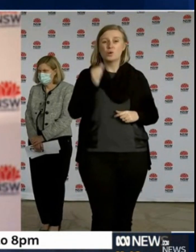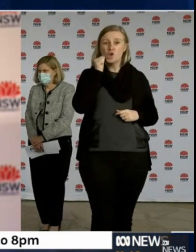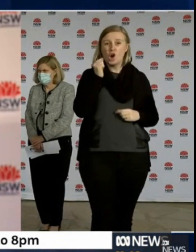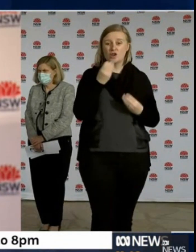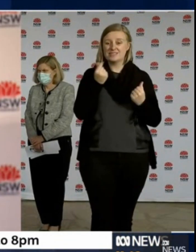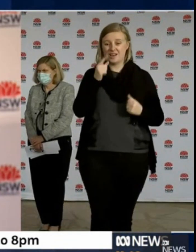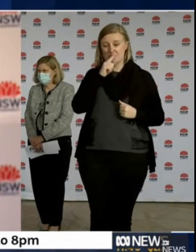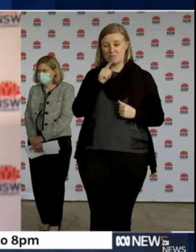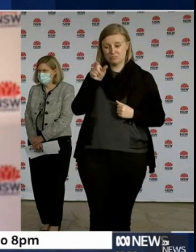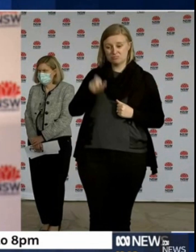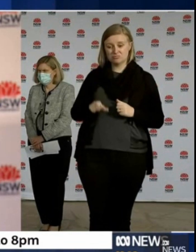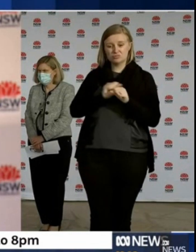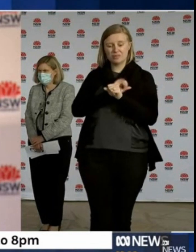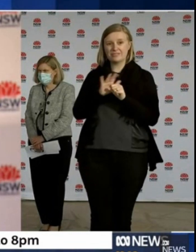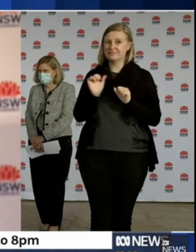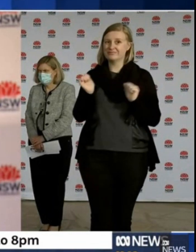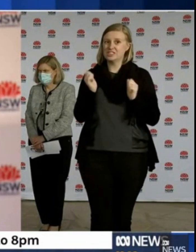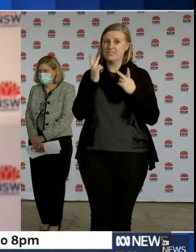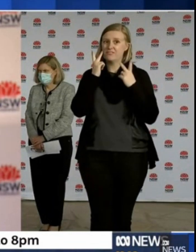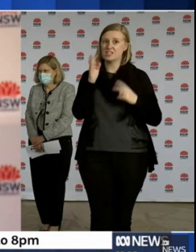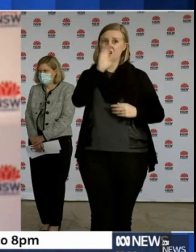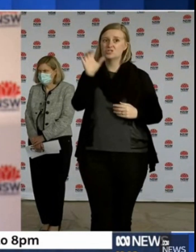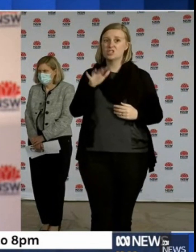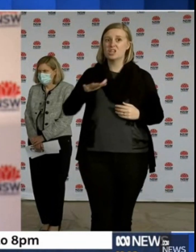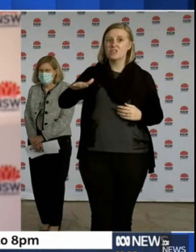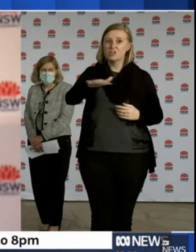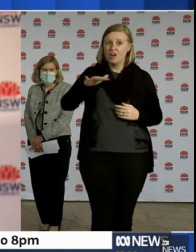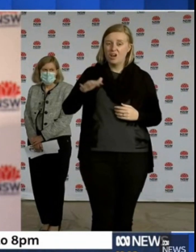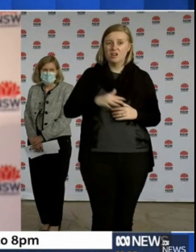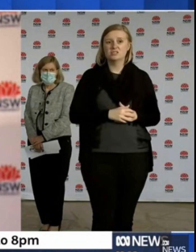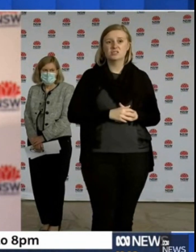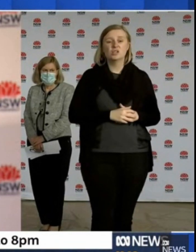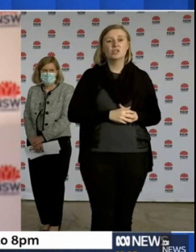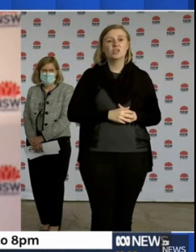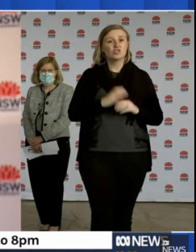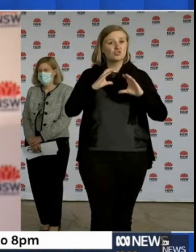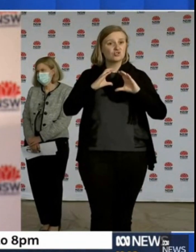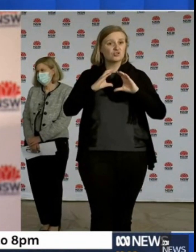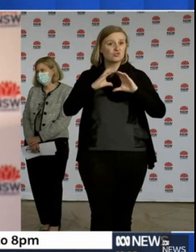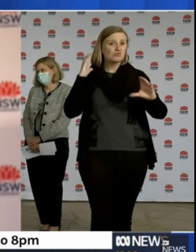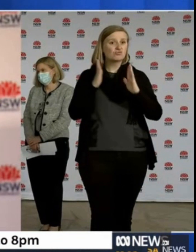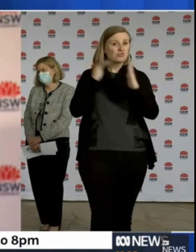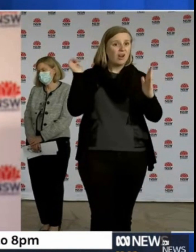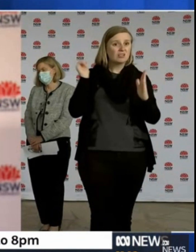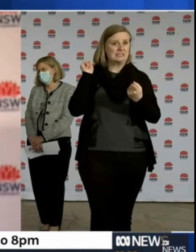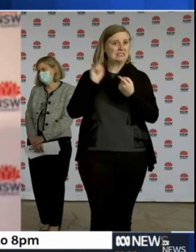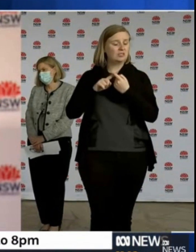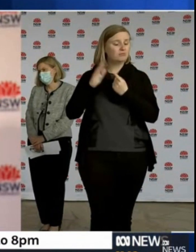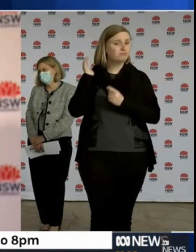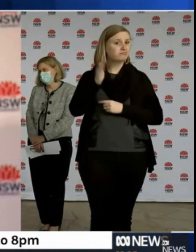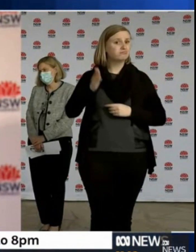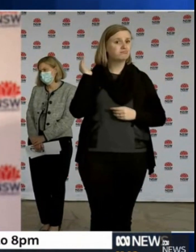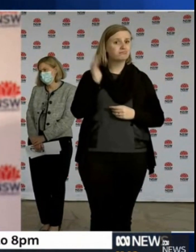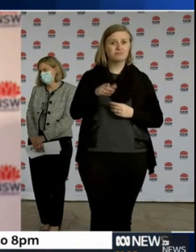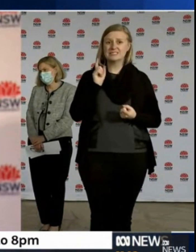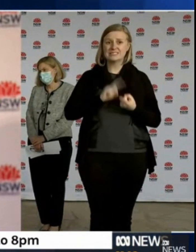regions across Australia, and there has been movement across regions, and we also know that we are keeping freight and logistics going, so there's always that threat